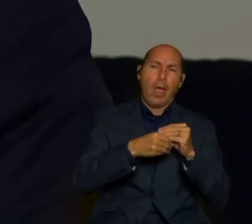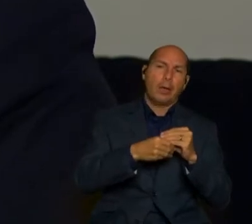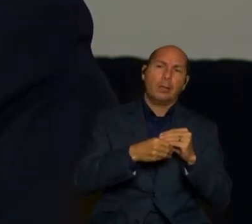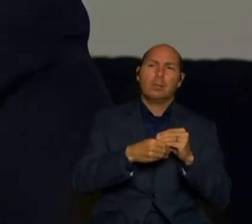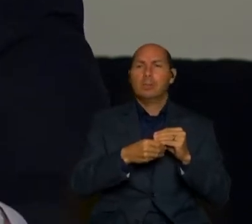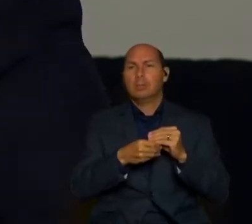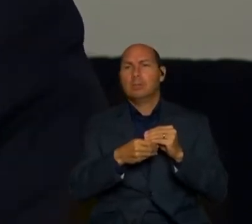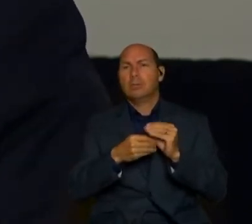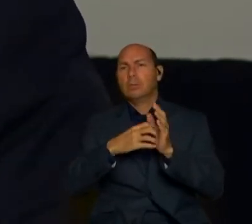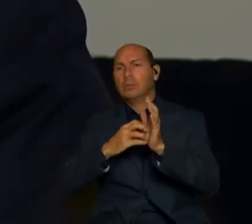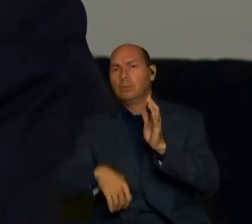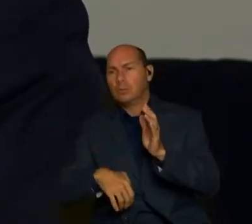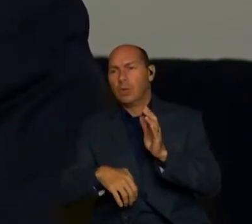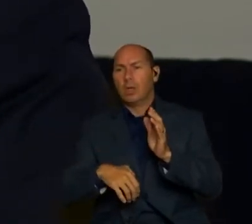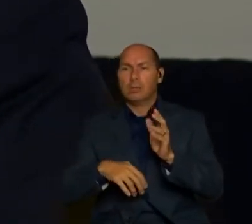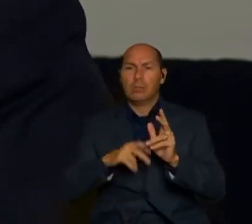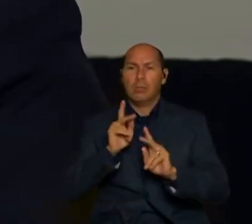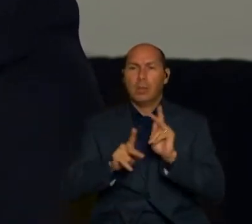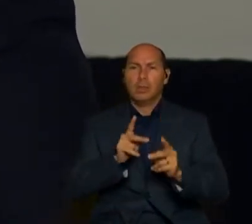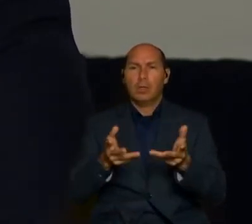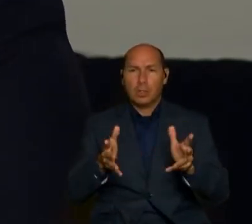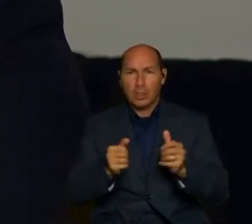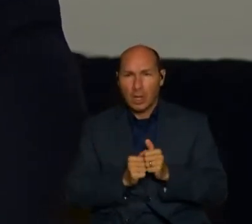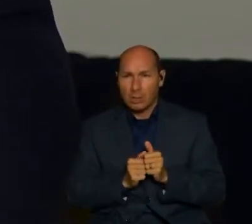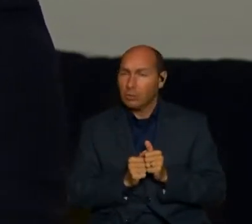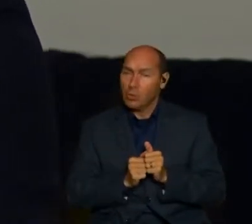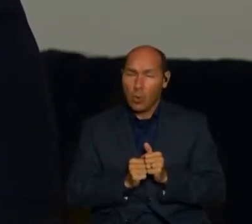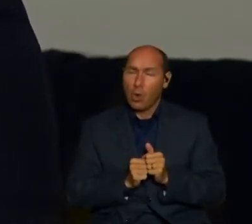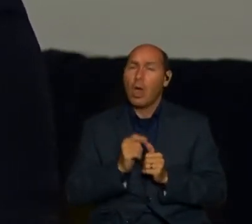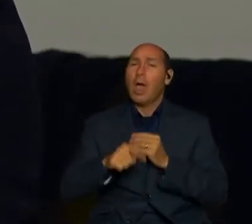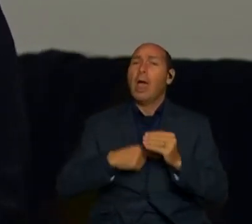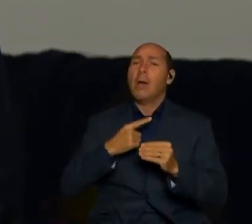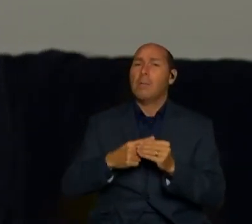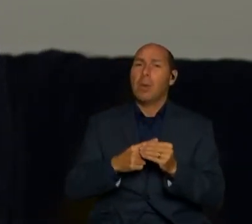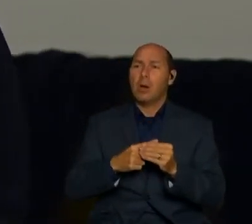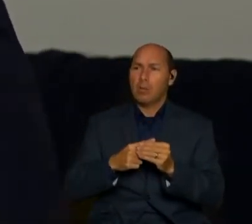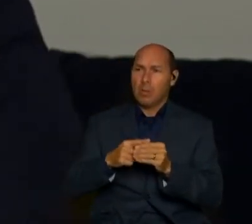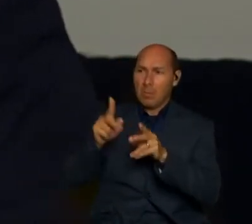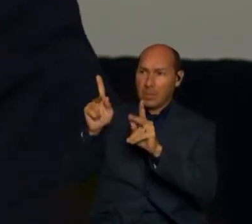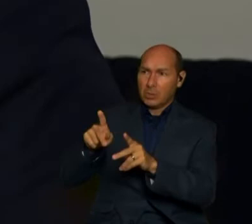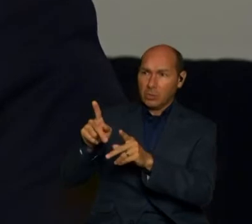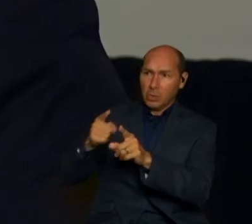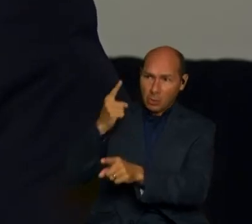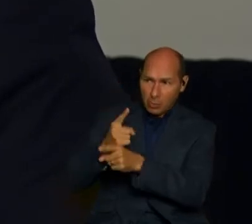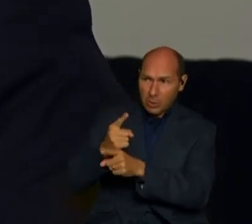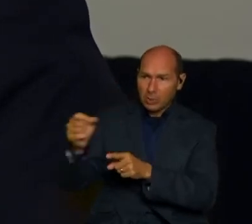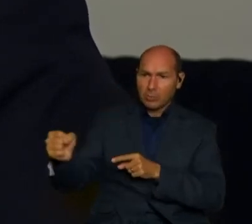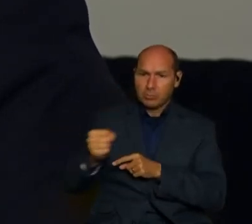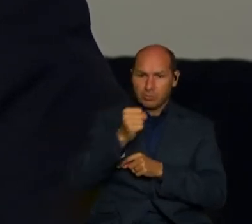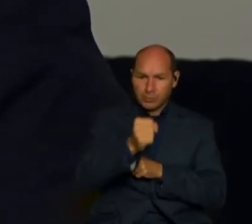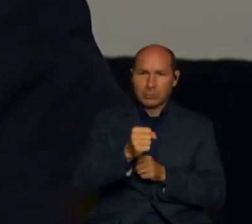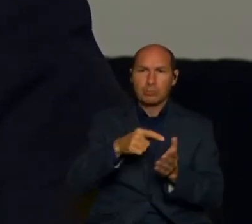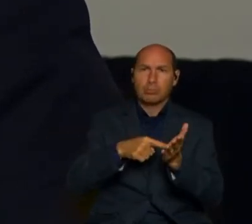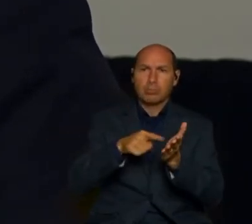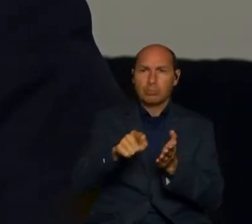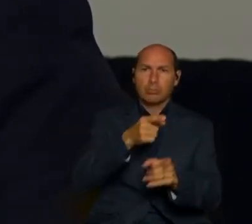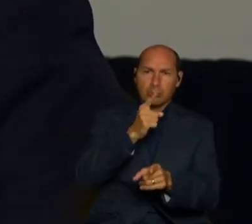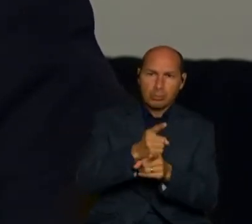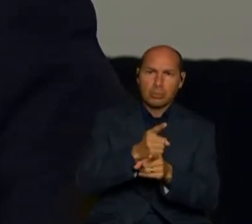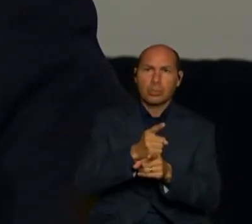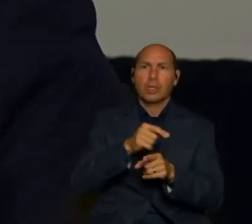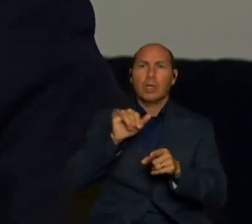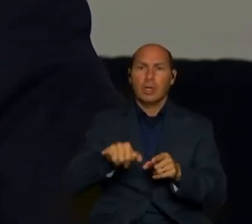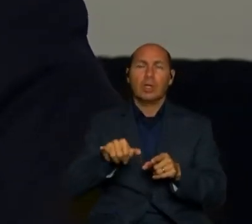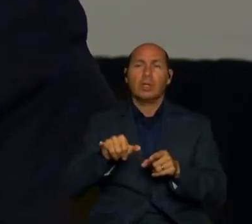the government. It's, again, putting the right people in the right situation with the right job, right compensation. This is about the government of Puerto Rico being